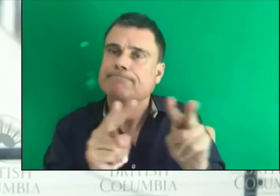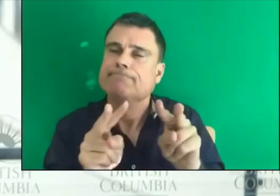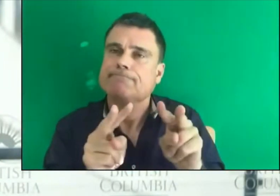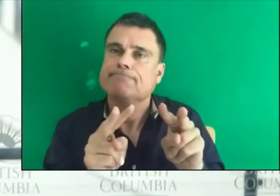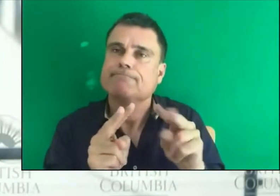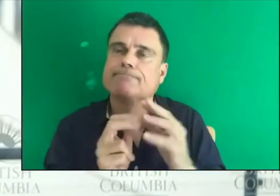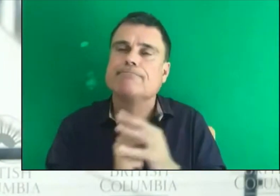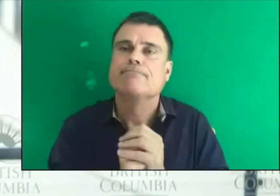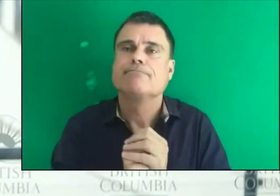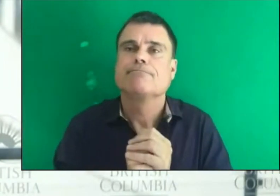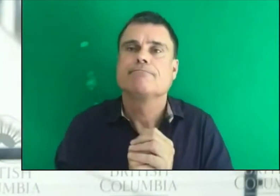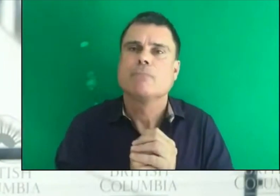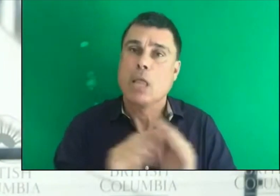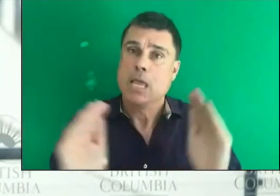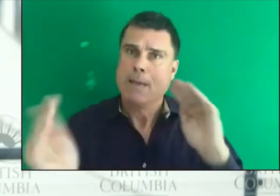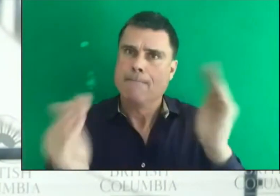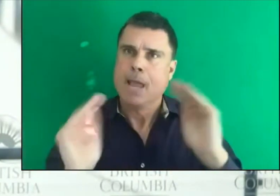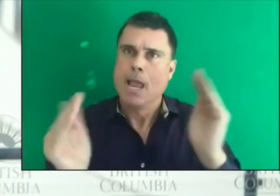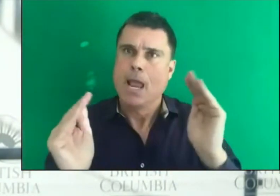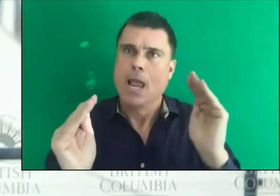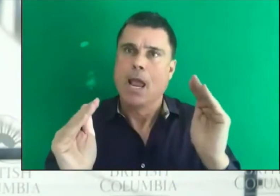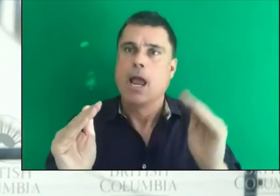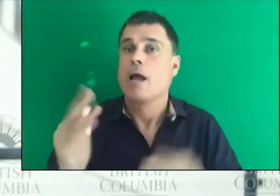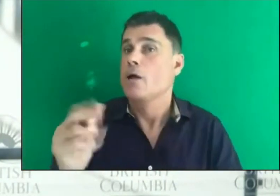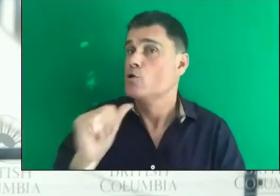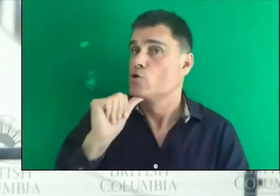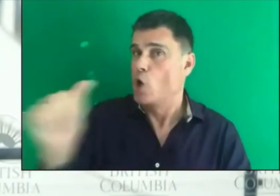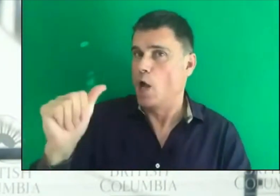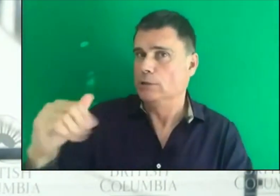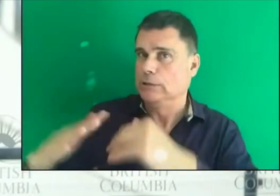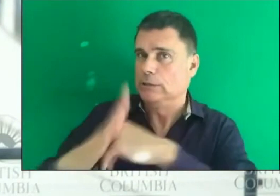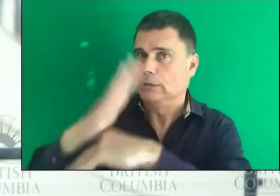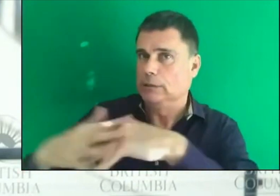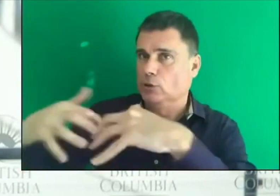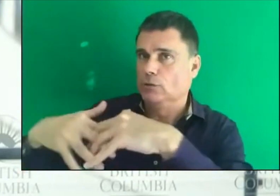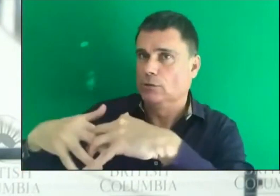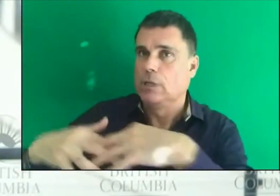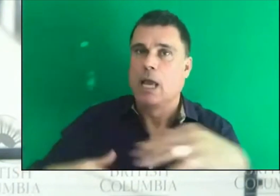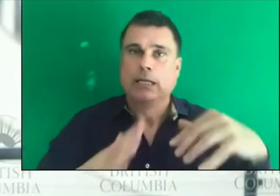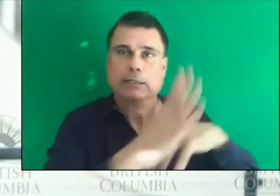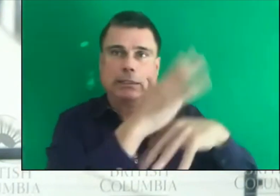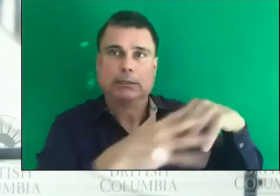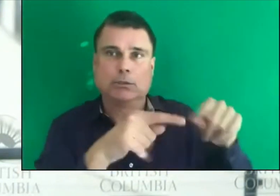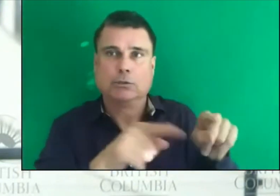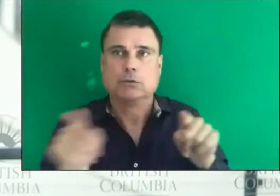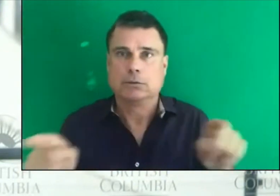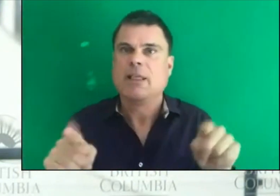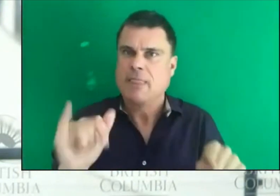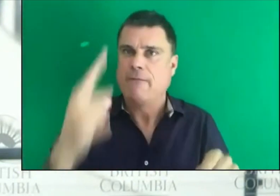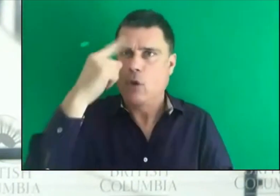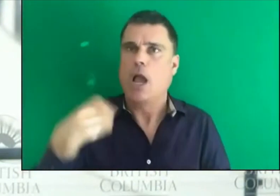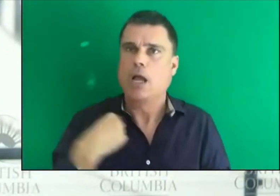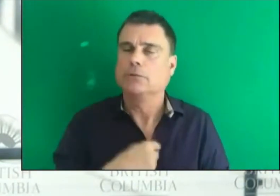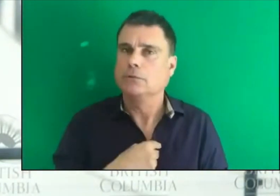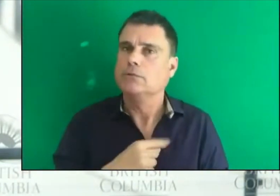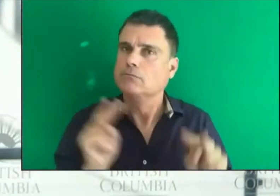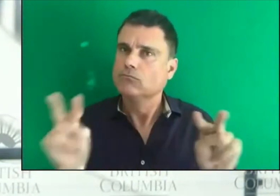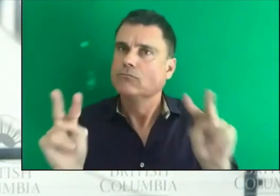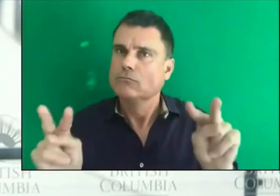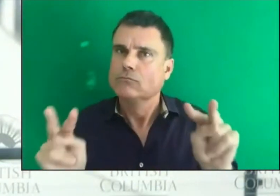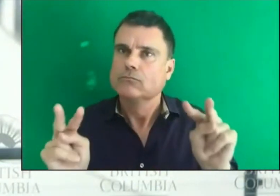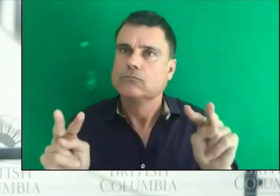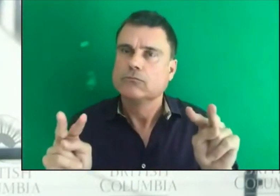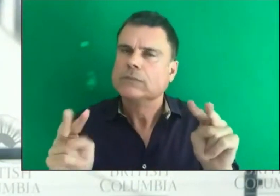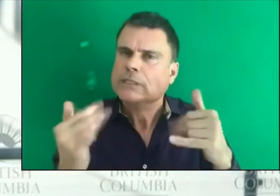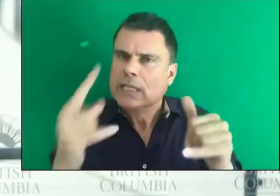been following that in particular because we know the differential impacts that pandemics have had on First Nations communities in this province,